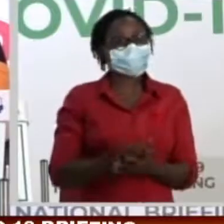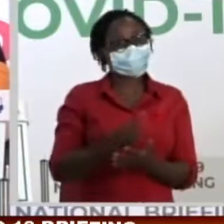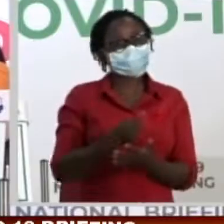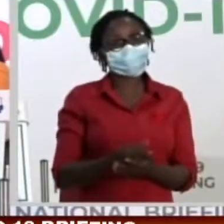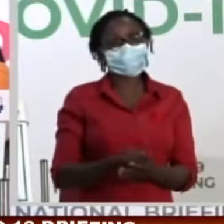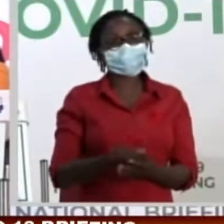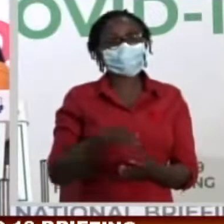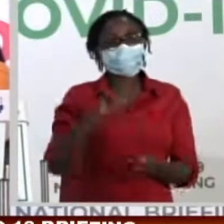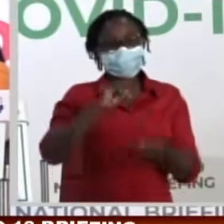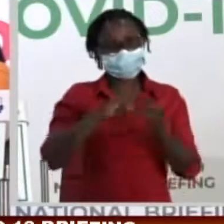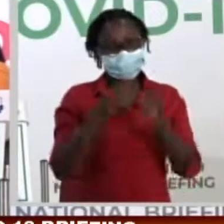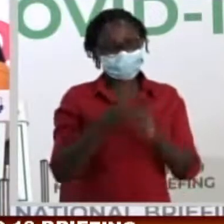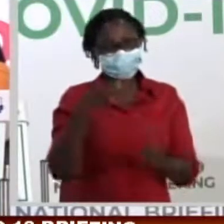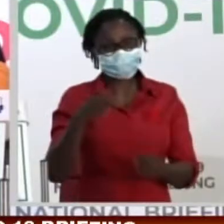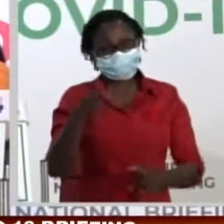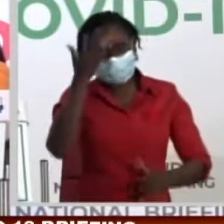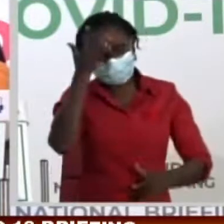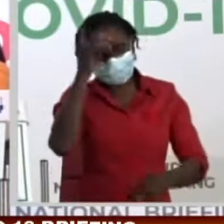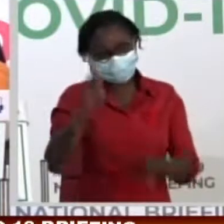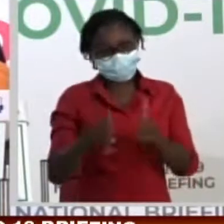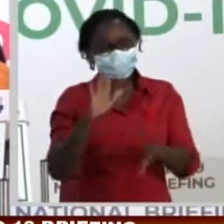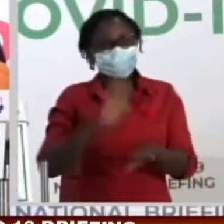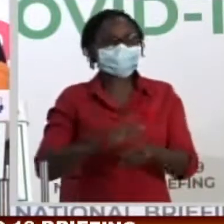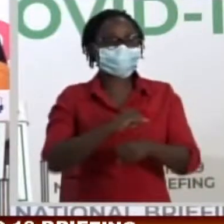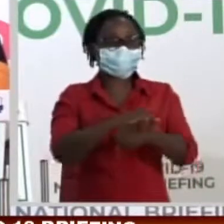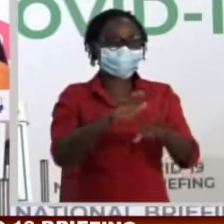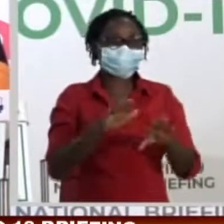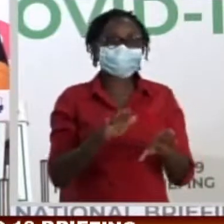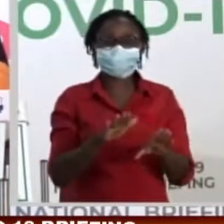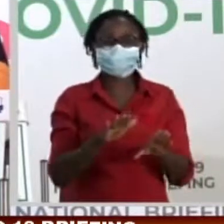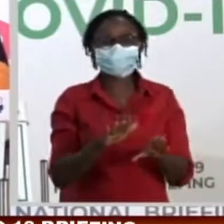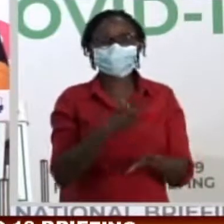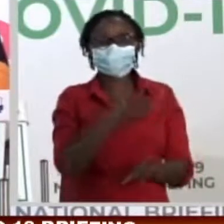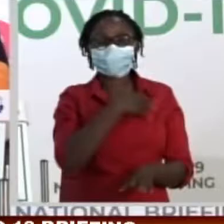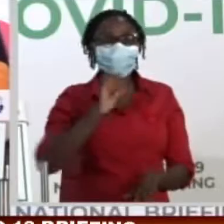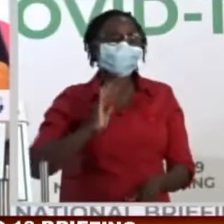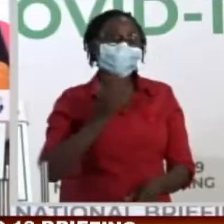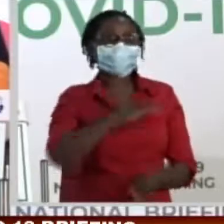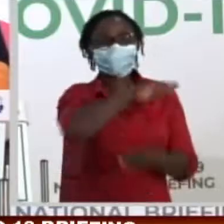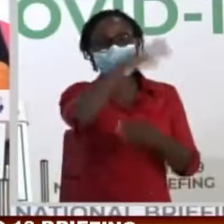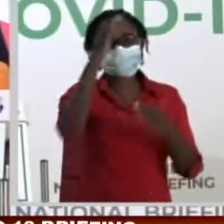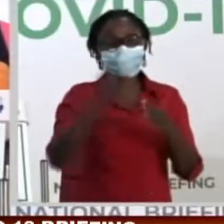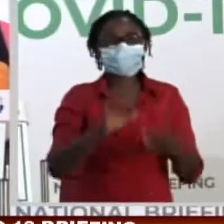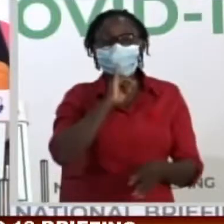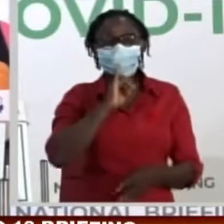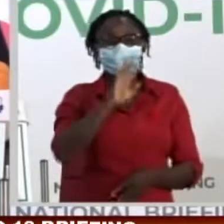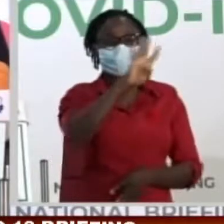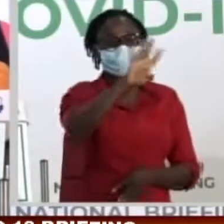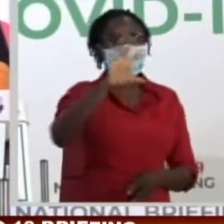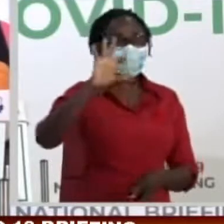COVID-19, with the total number of confirmed cases standing at